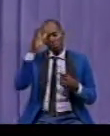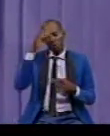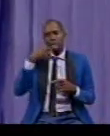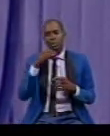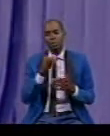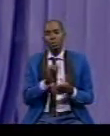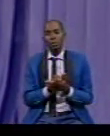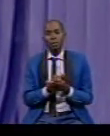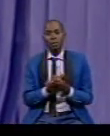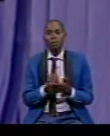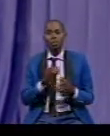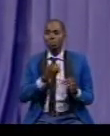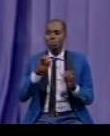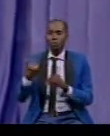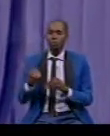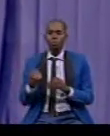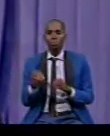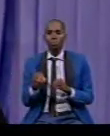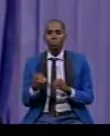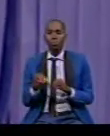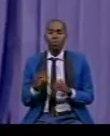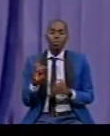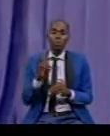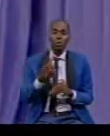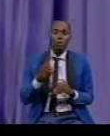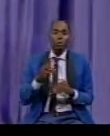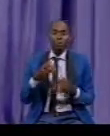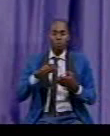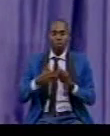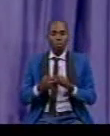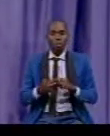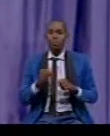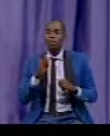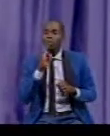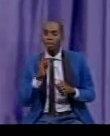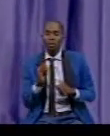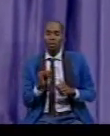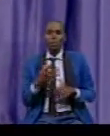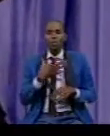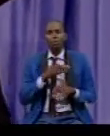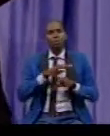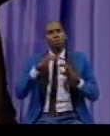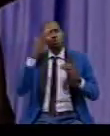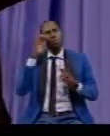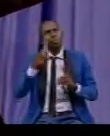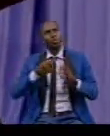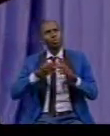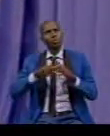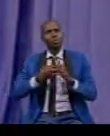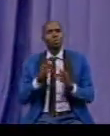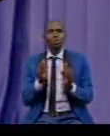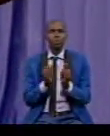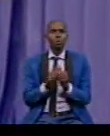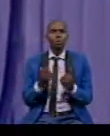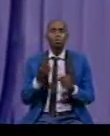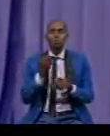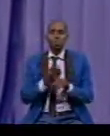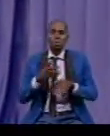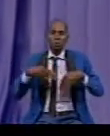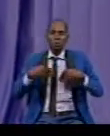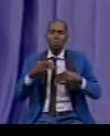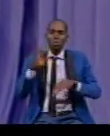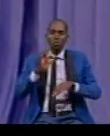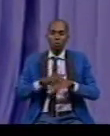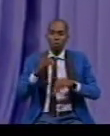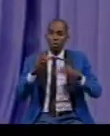sin. I don't go back to evil. If you say you come to Christ, you